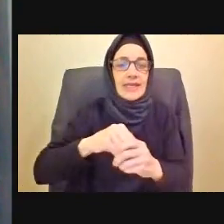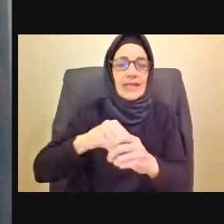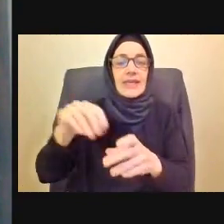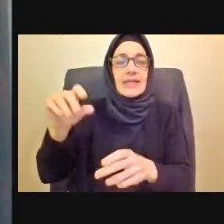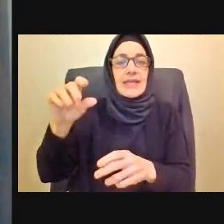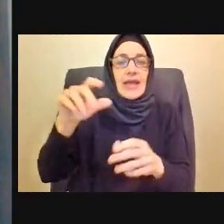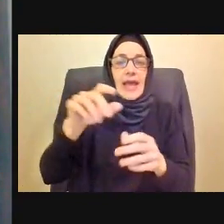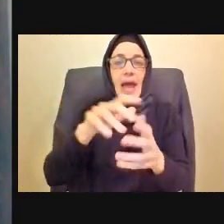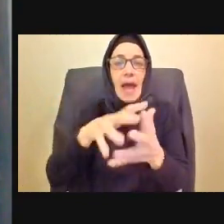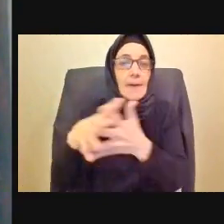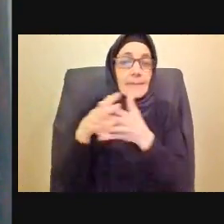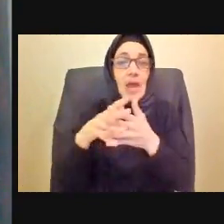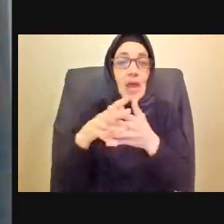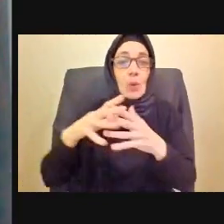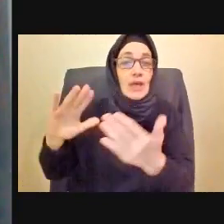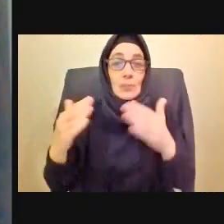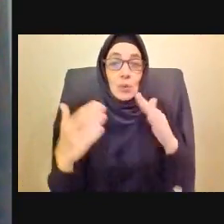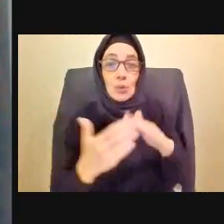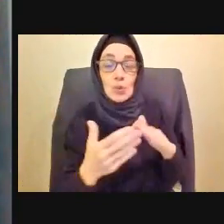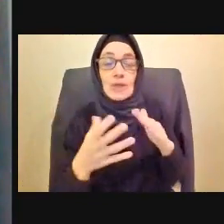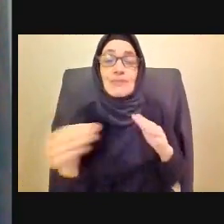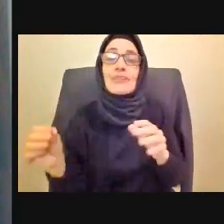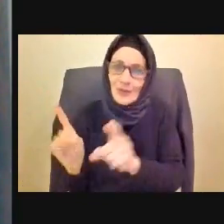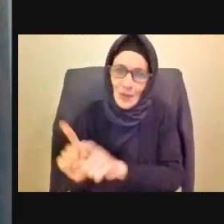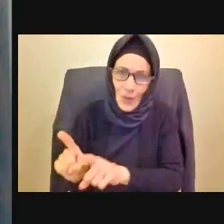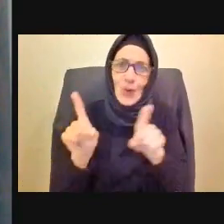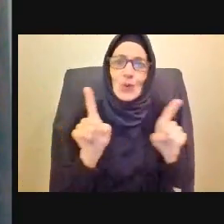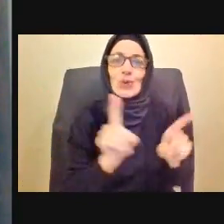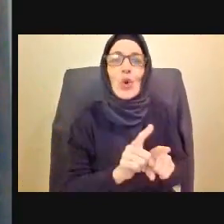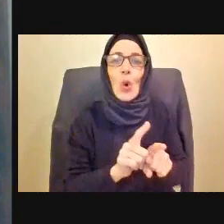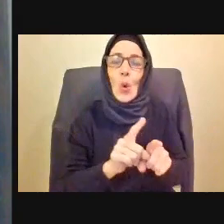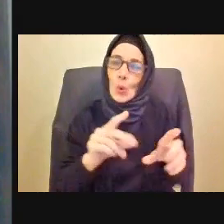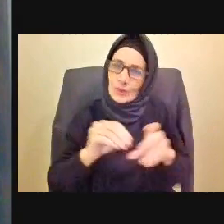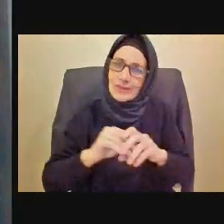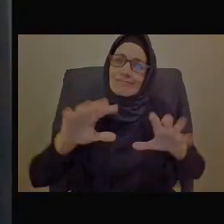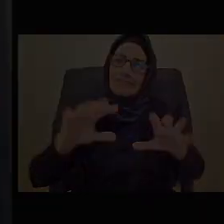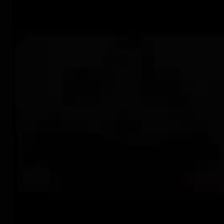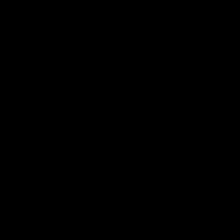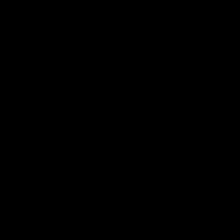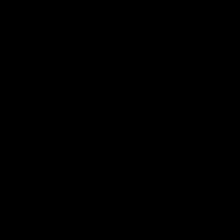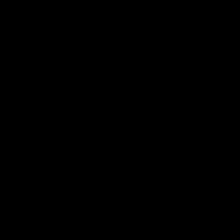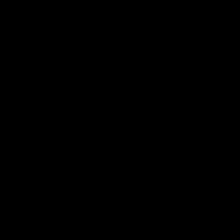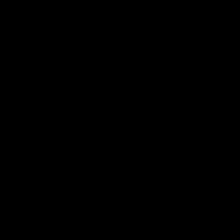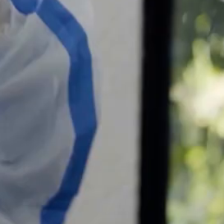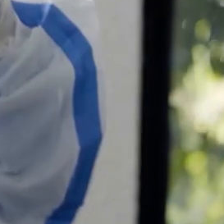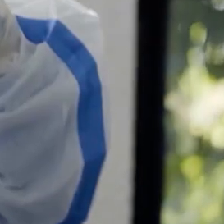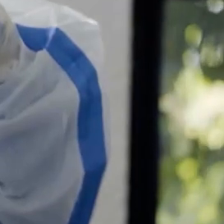also within the global community as a whole.